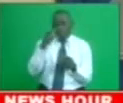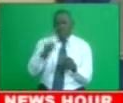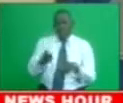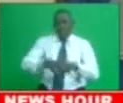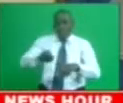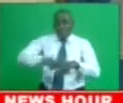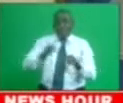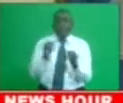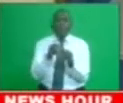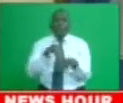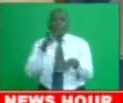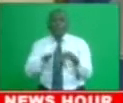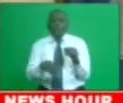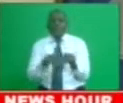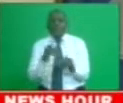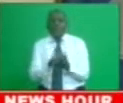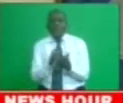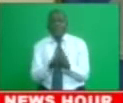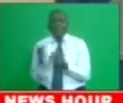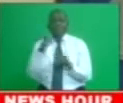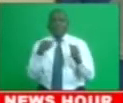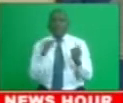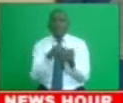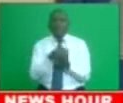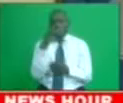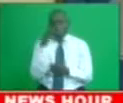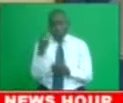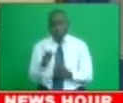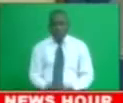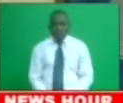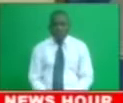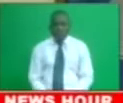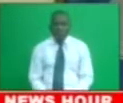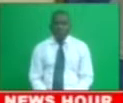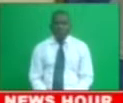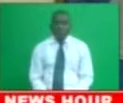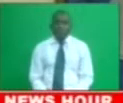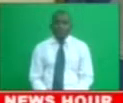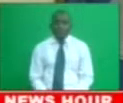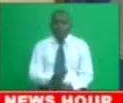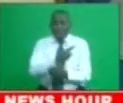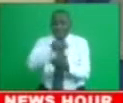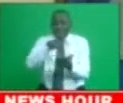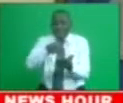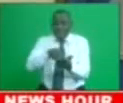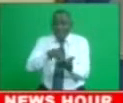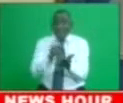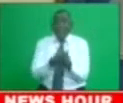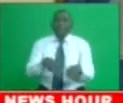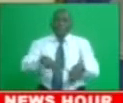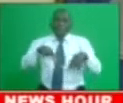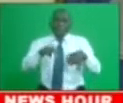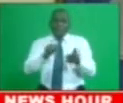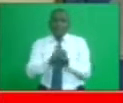increased rather than the fact that hidden corruption is being exposed and sanctioned. This is a risk my government